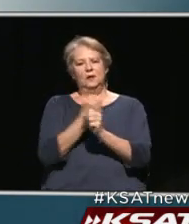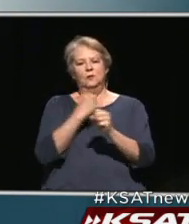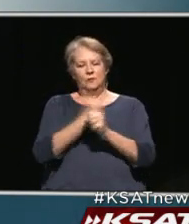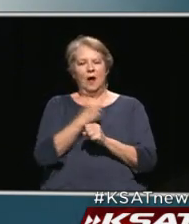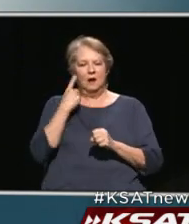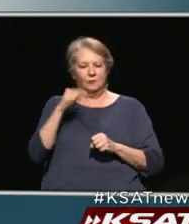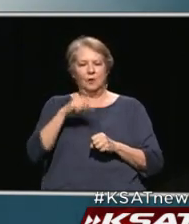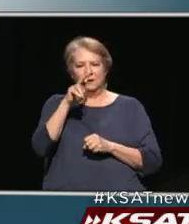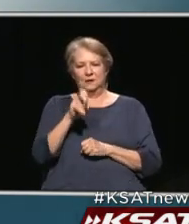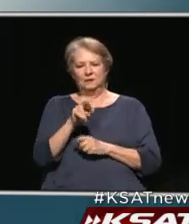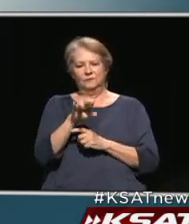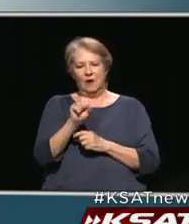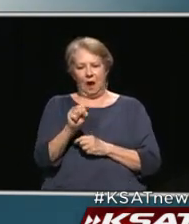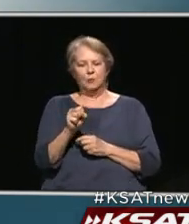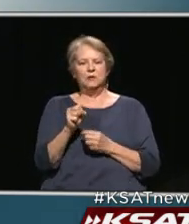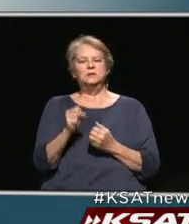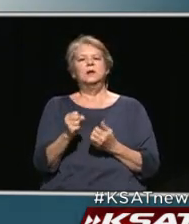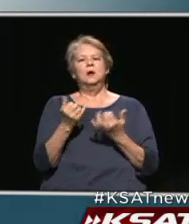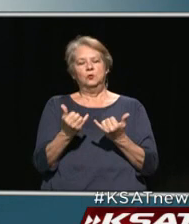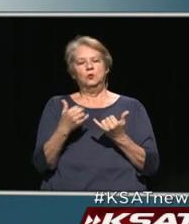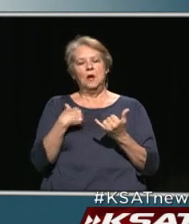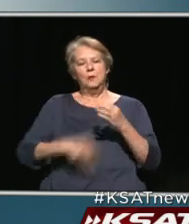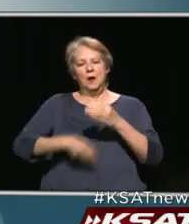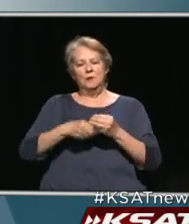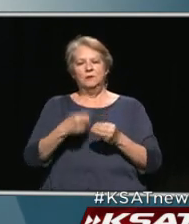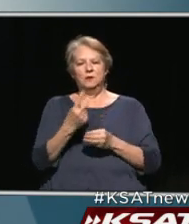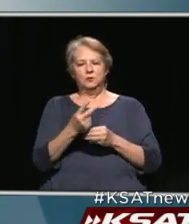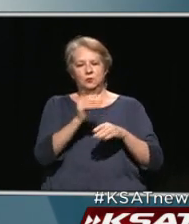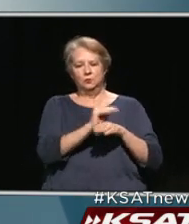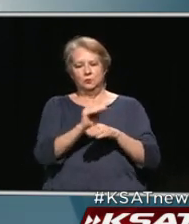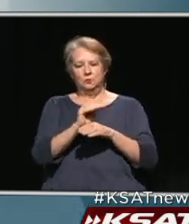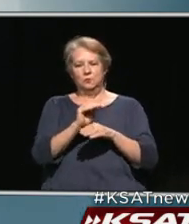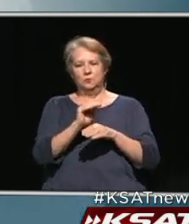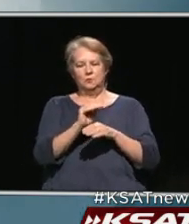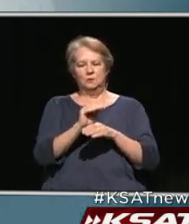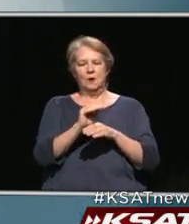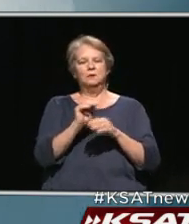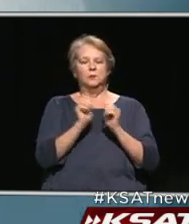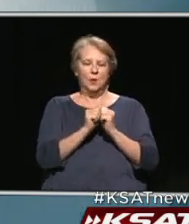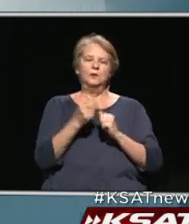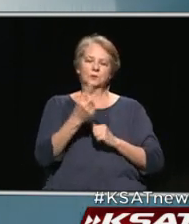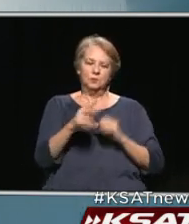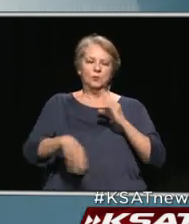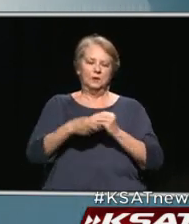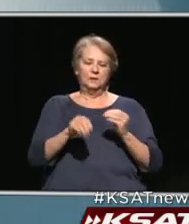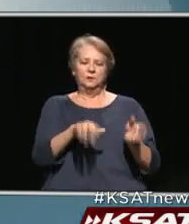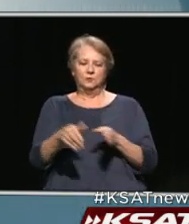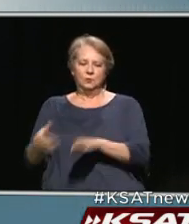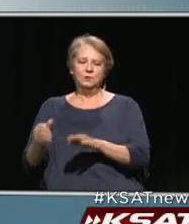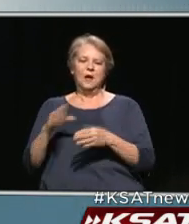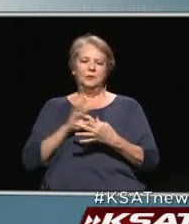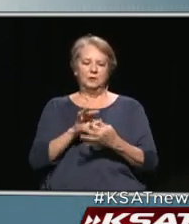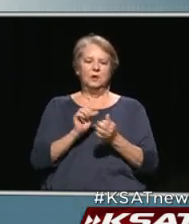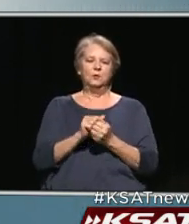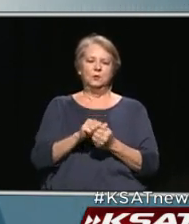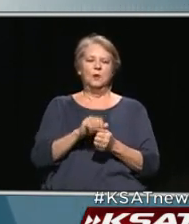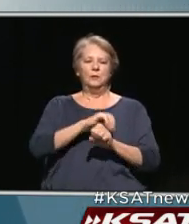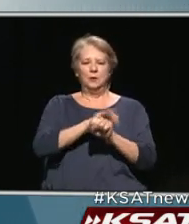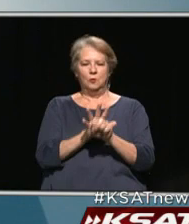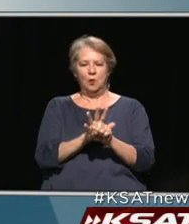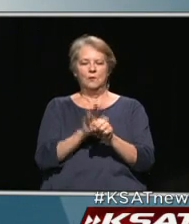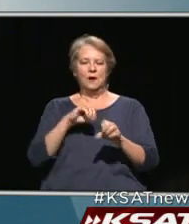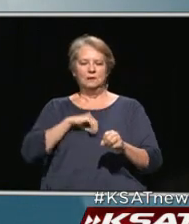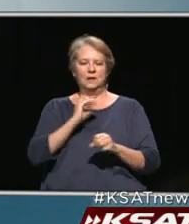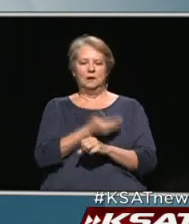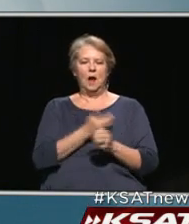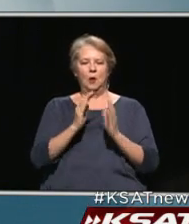currently. Tonight we have two additional deaths to report, which brings us to a total of 48 deaths associated with coronavirus in our